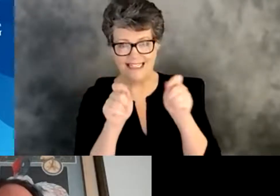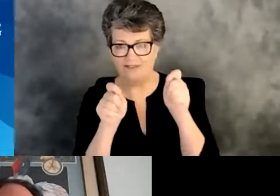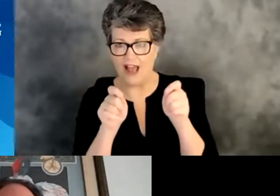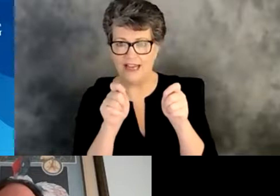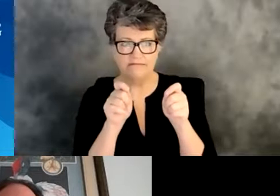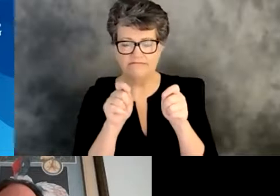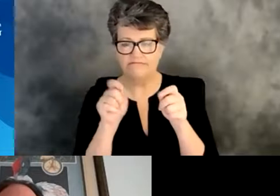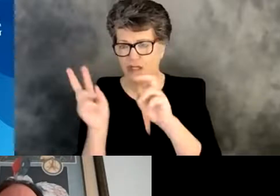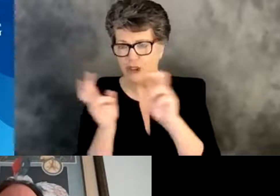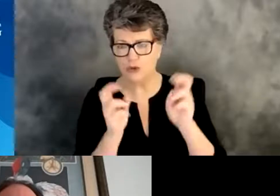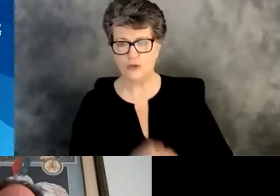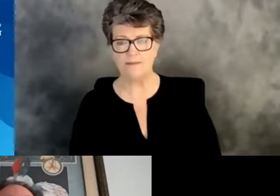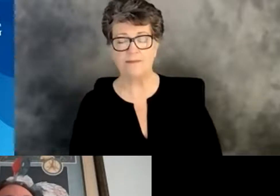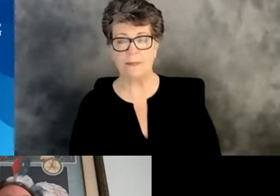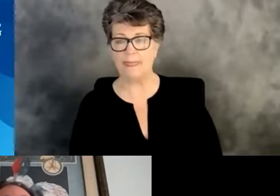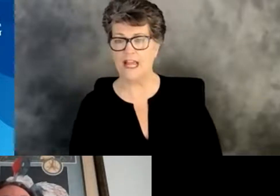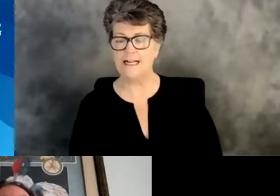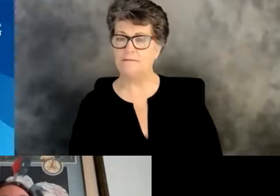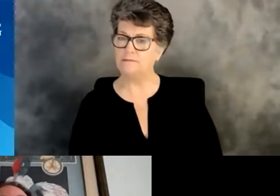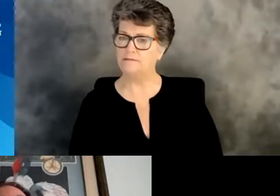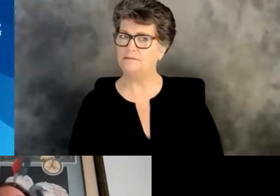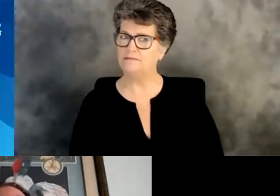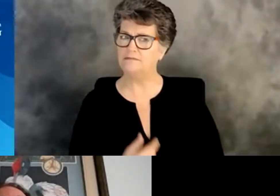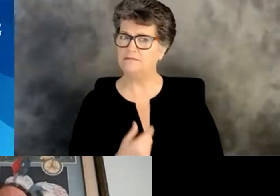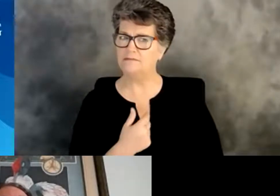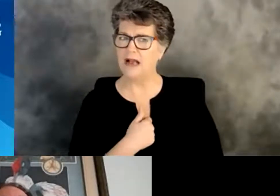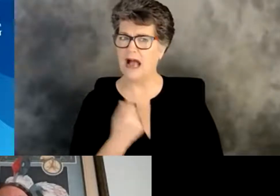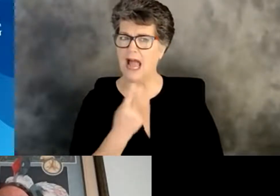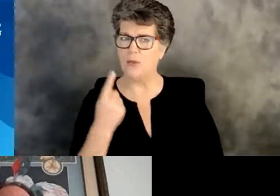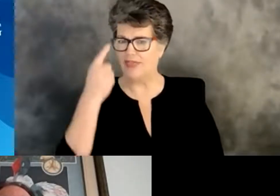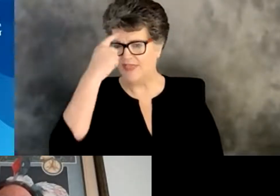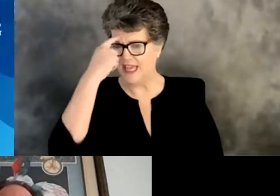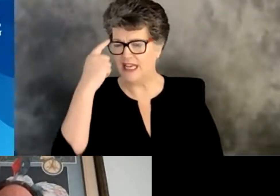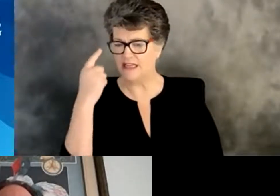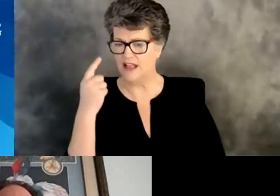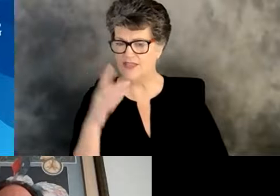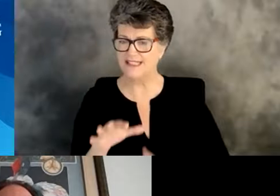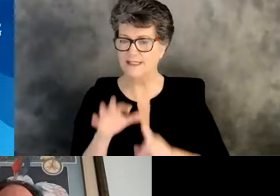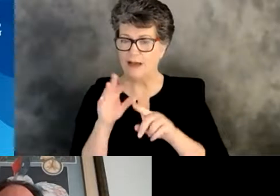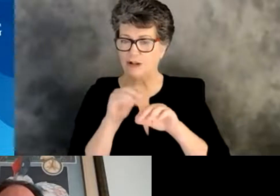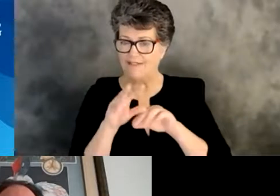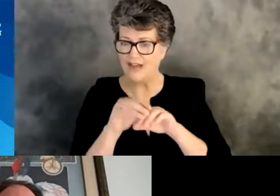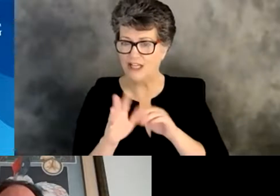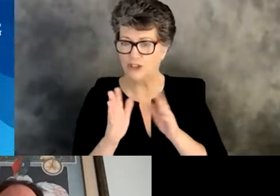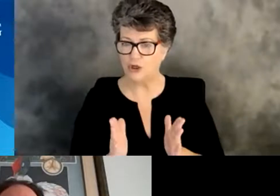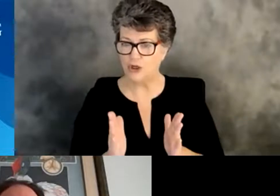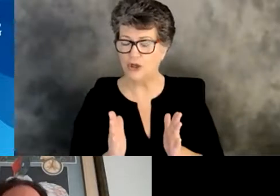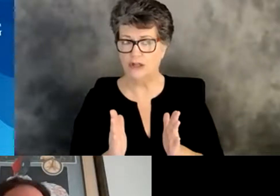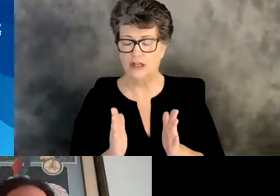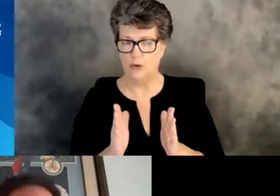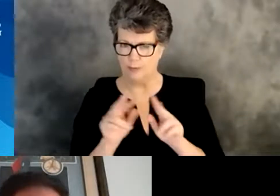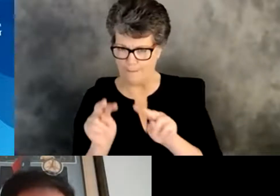issues. So I would think that the special advisor will certainly be monitoring